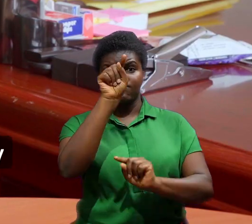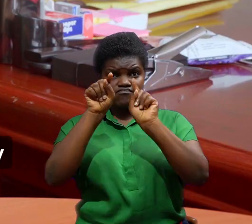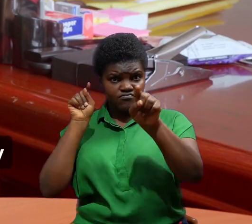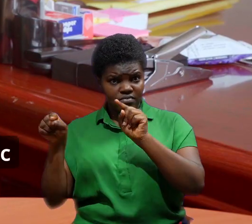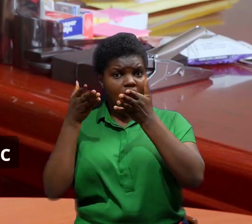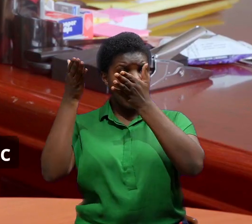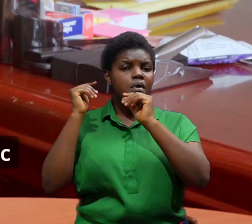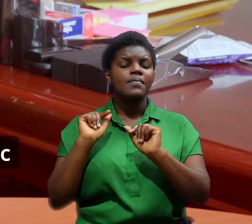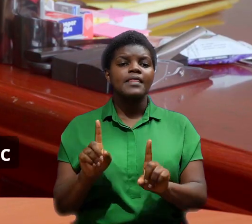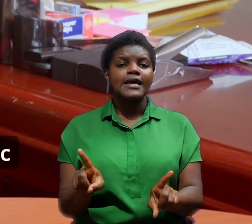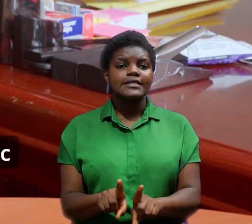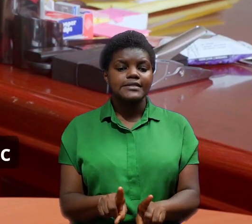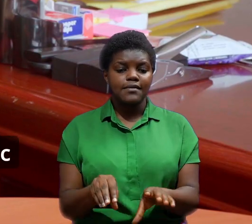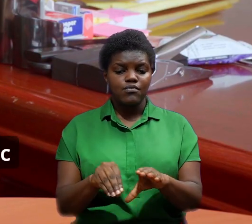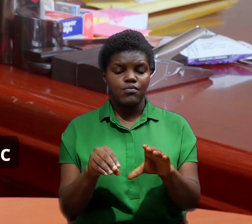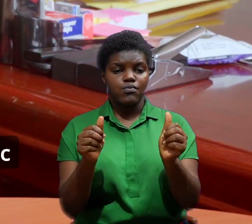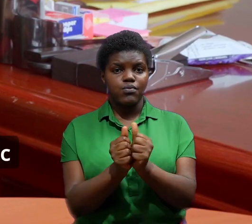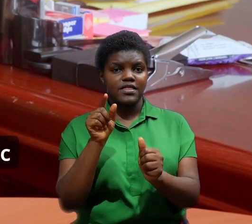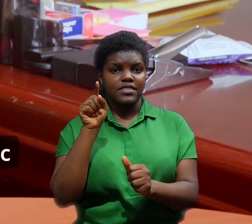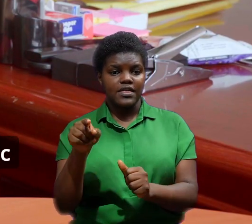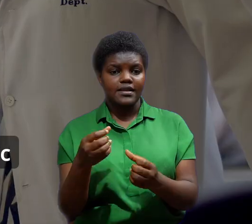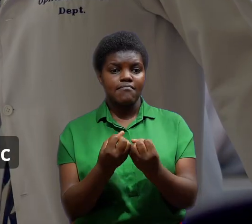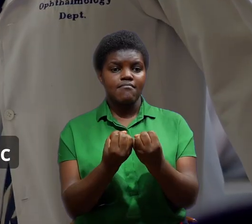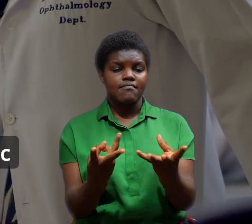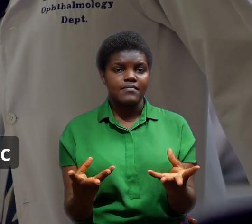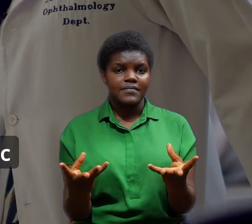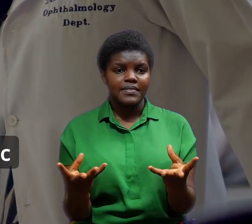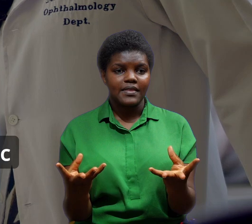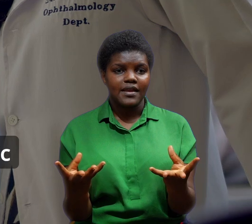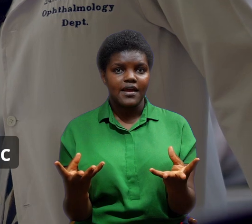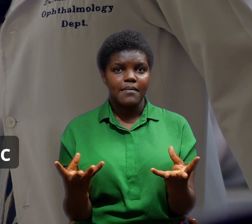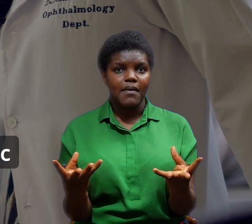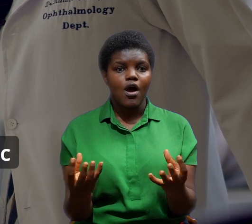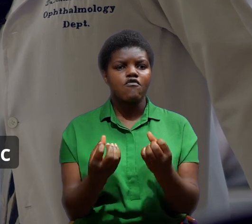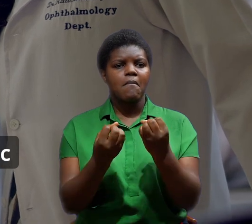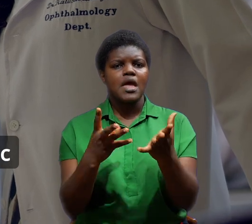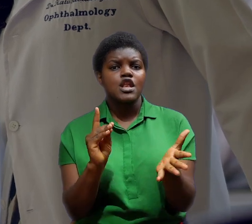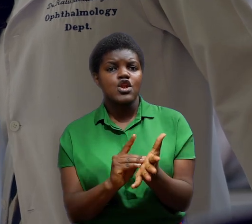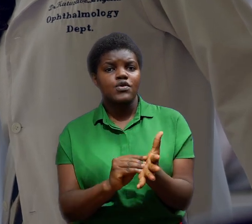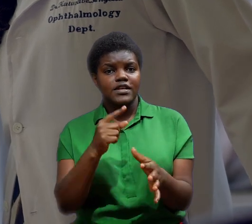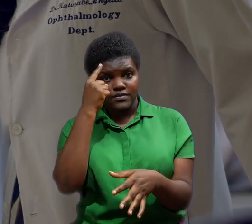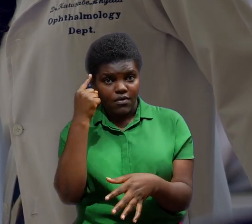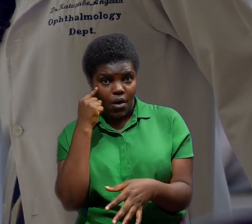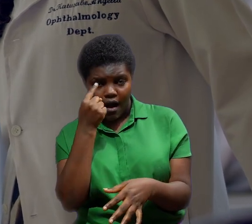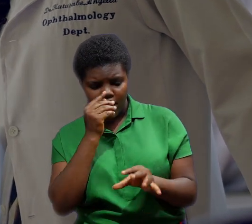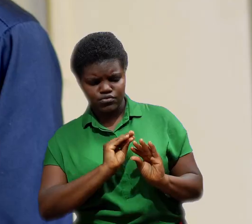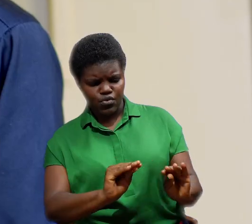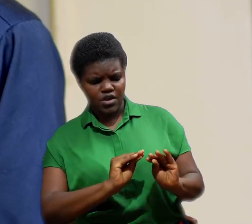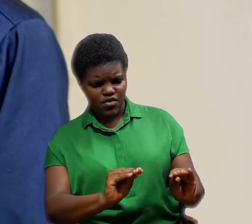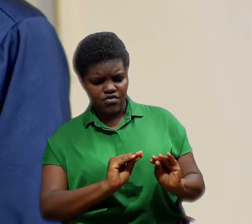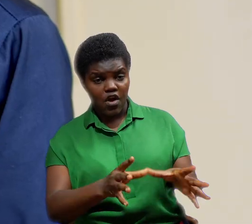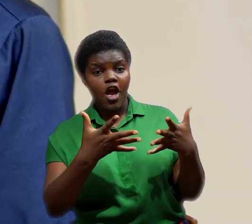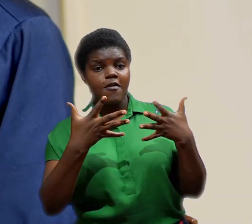where it currently is. And with that, a number of ophthalmic clinical officers have been